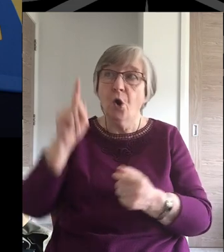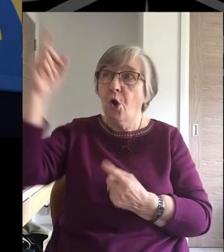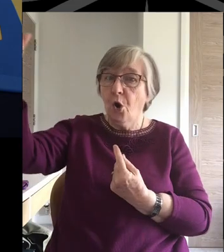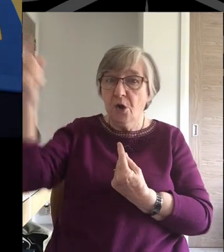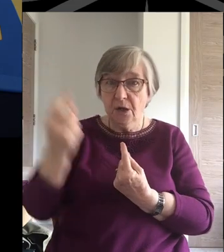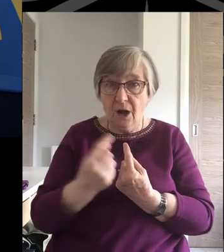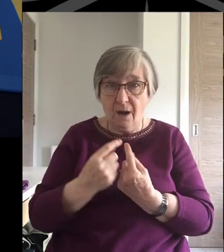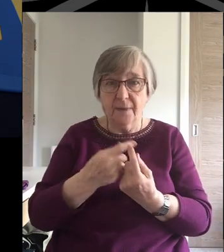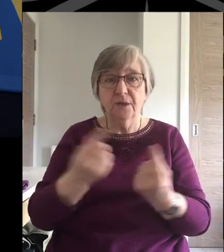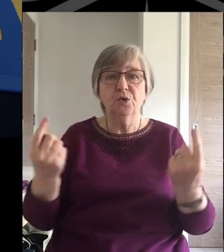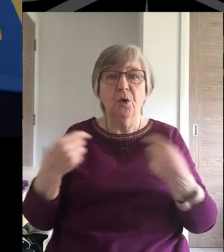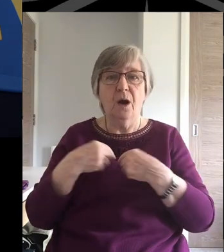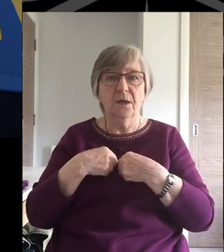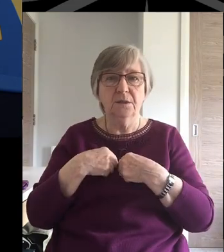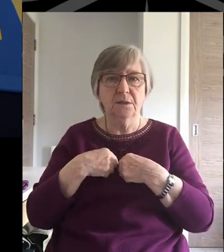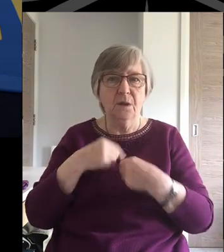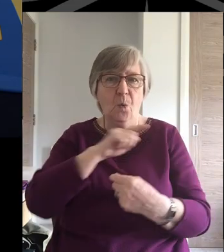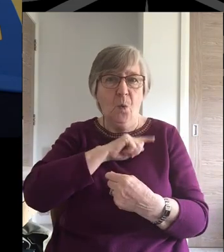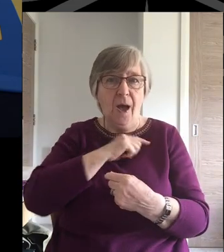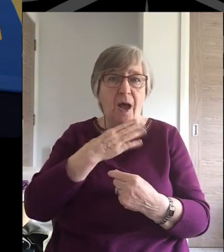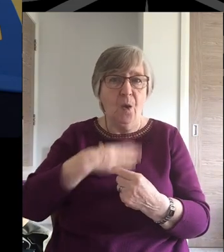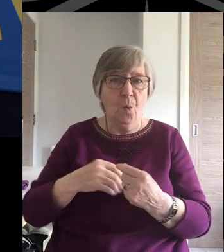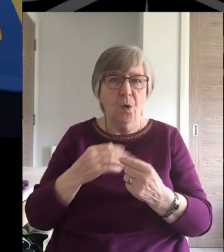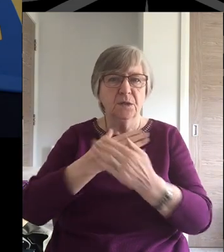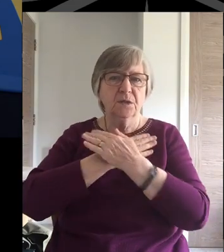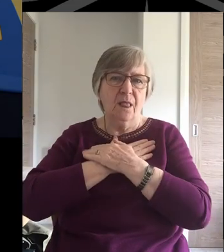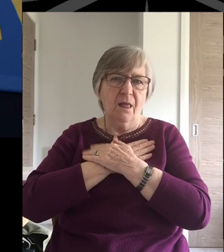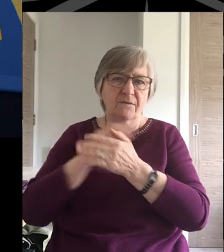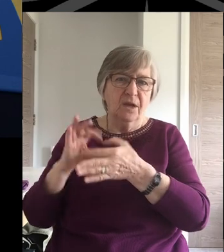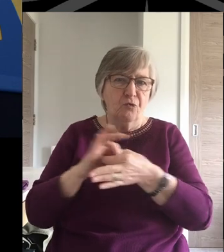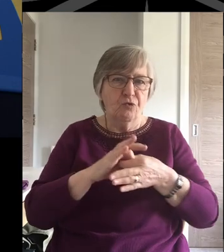us is coming to us to be in a loving relationship with us.